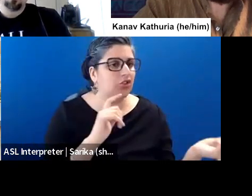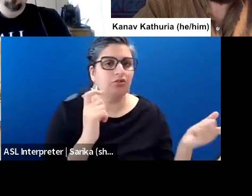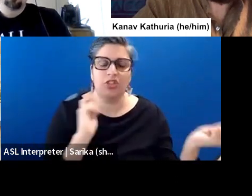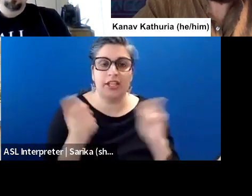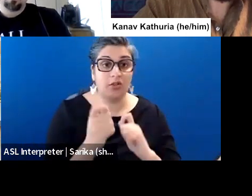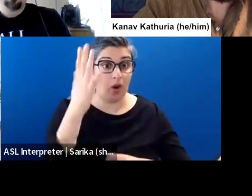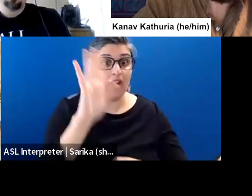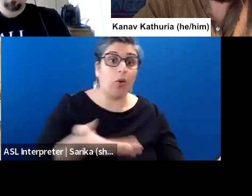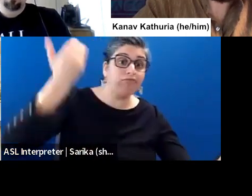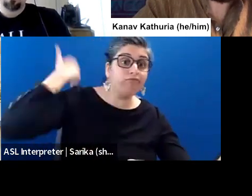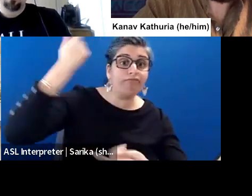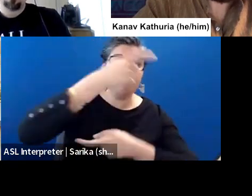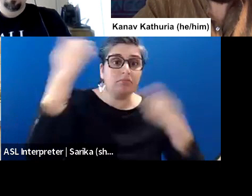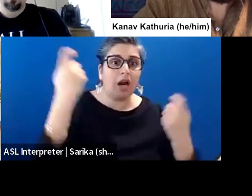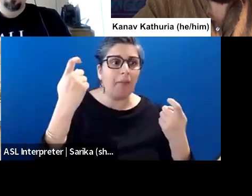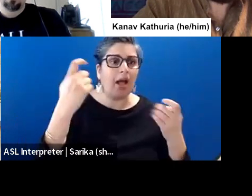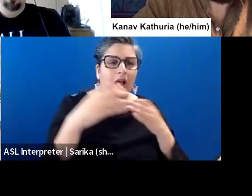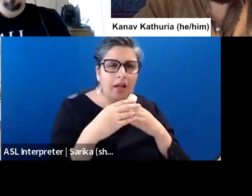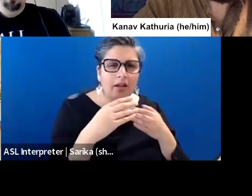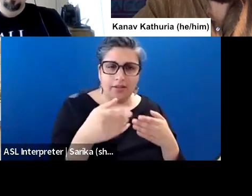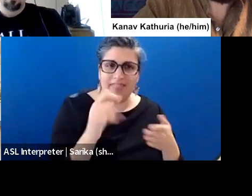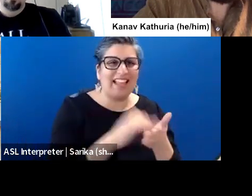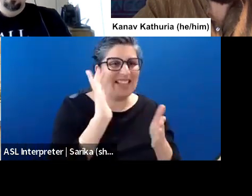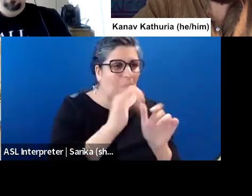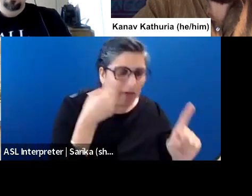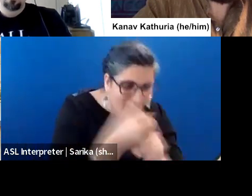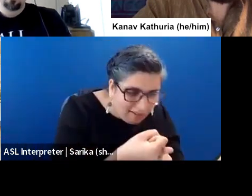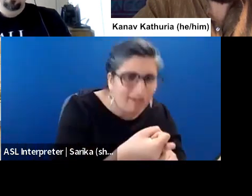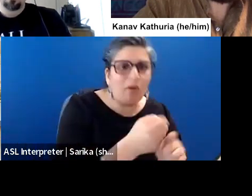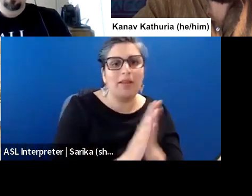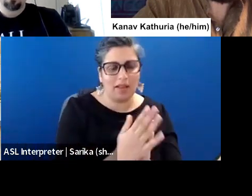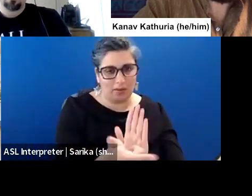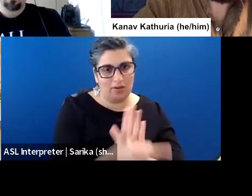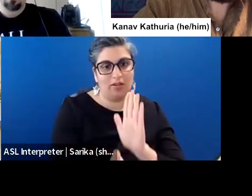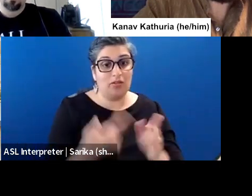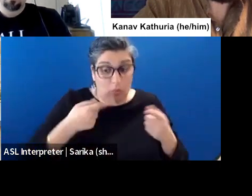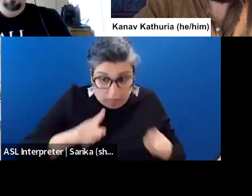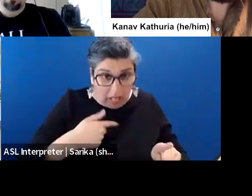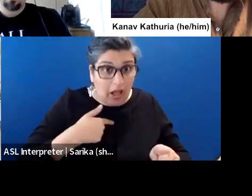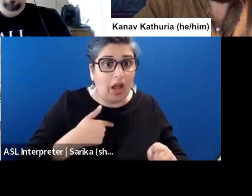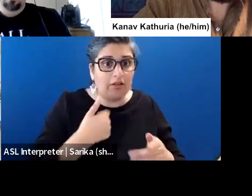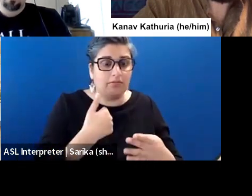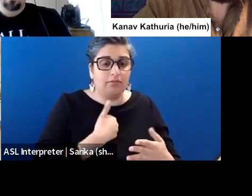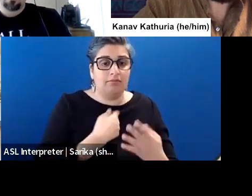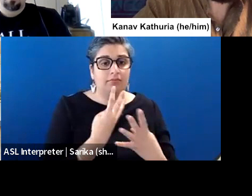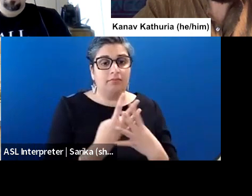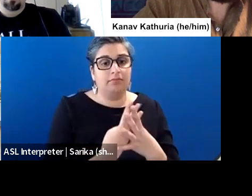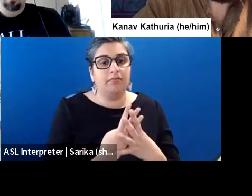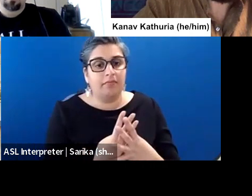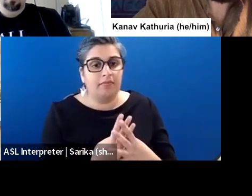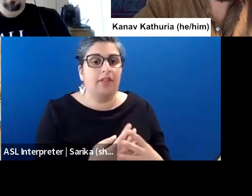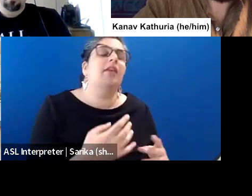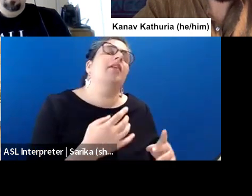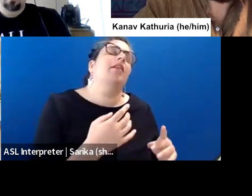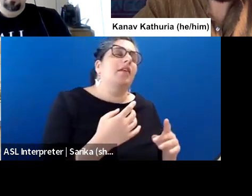criminal. And while I was incarcerated, before I would do what assist someone with a pro se motion, which means you're representing yourself, you don't have